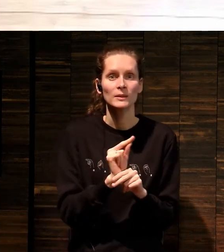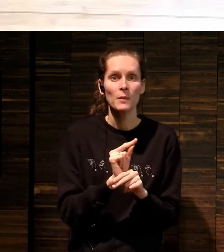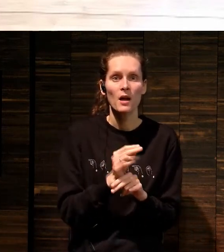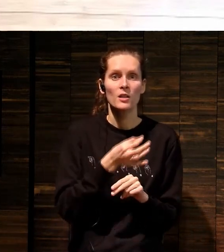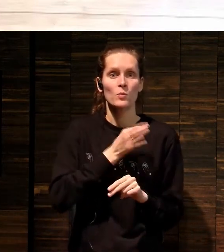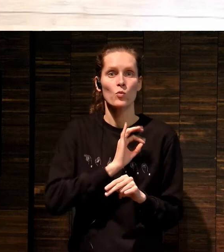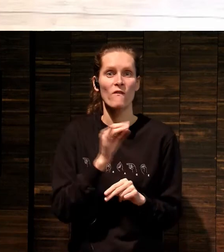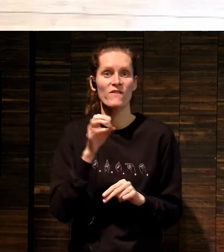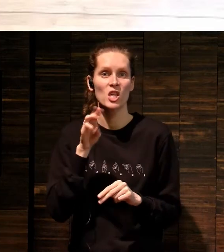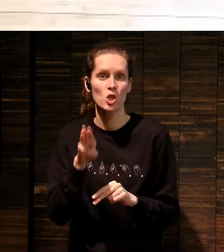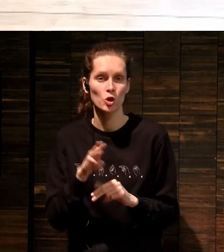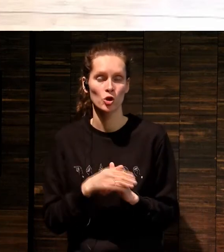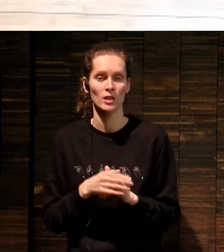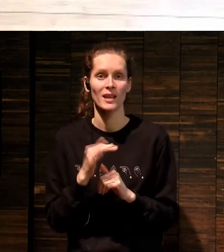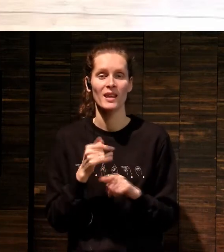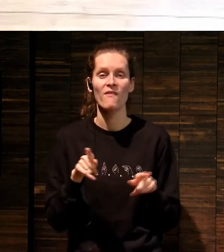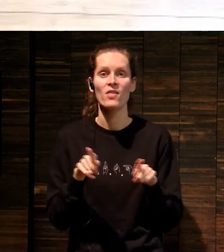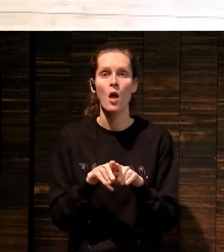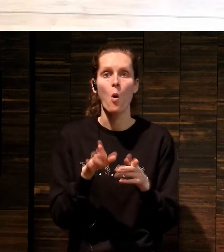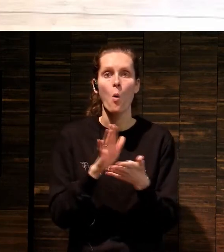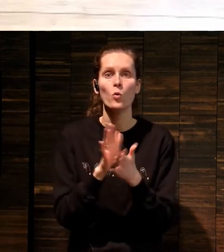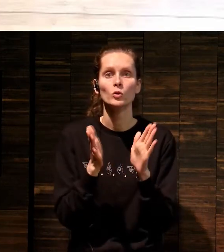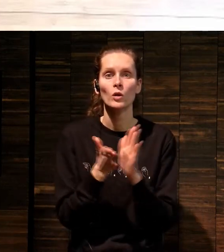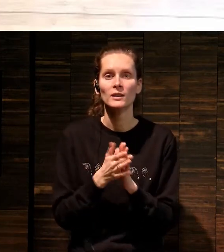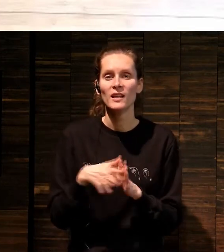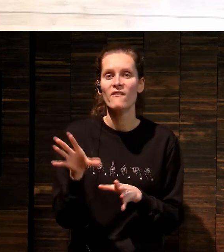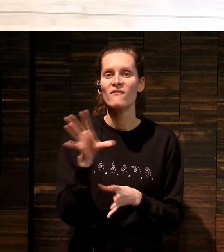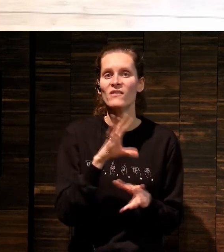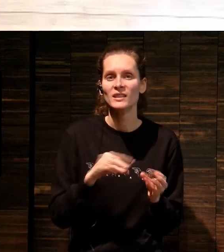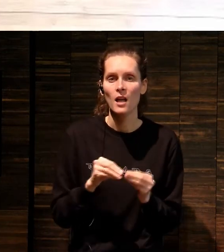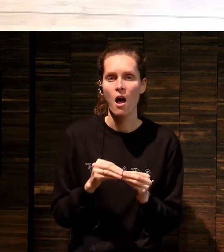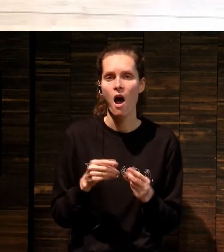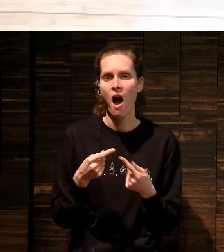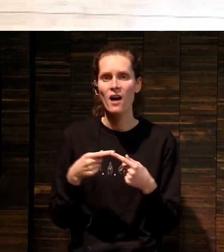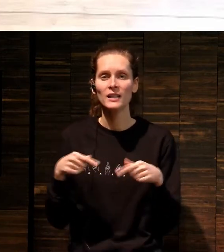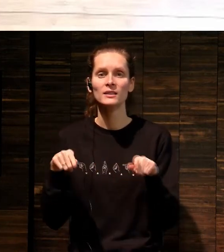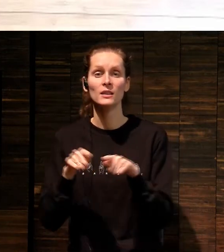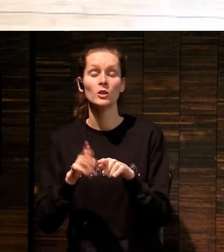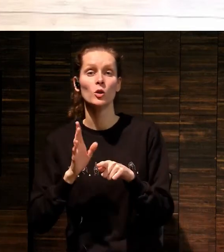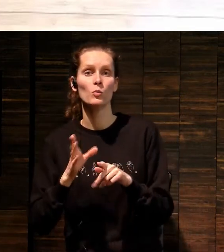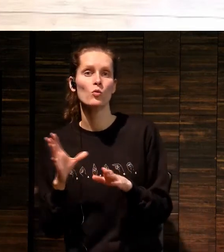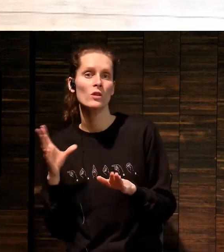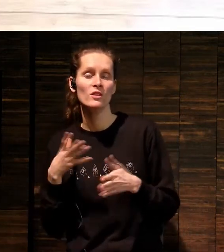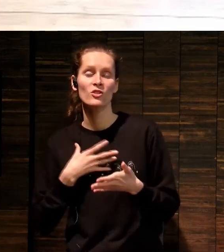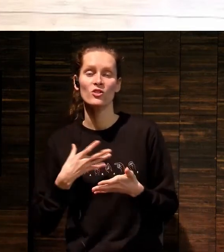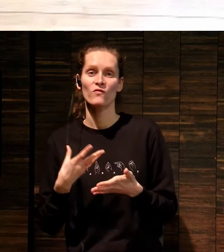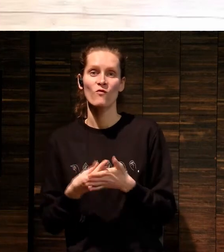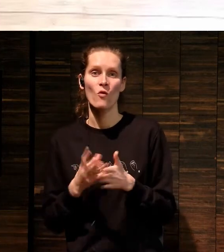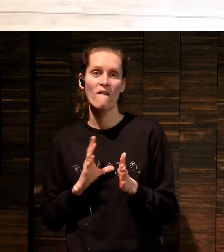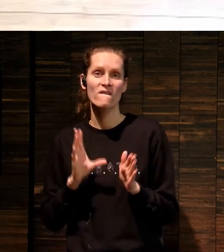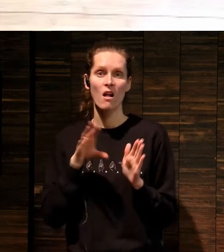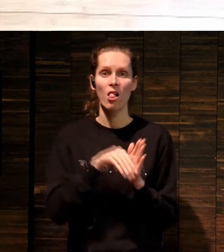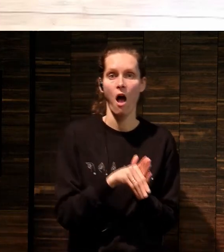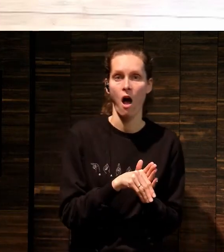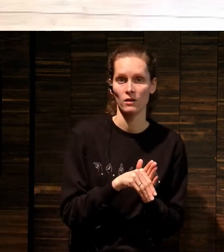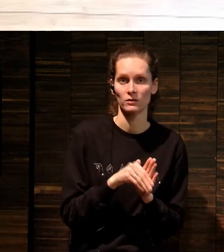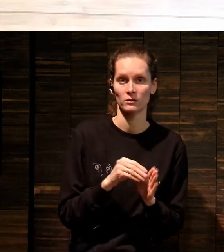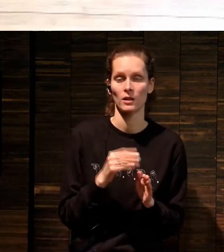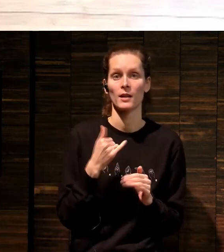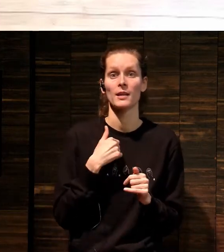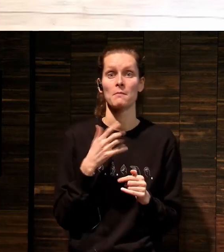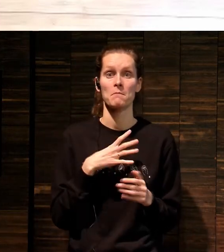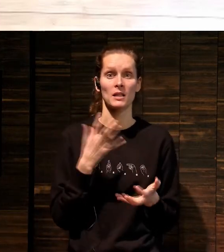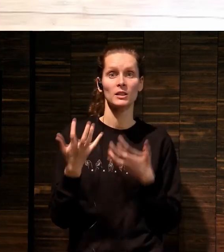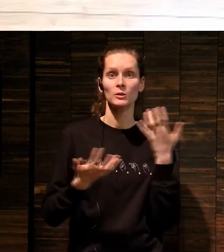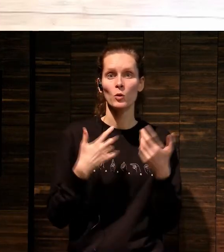They're involved in the process. They're adding their input. So when that is addressed, then you can focus on the code.